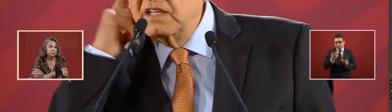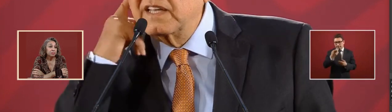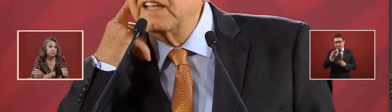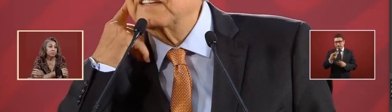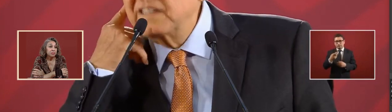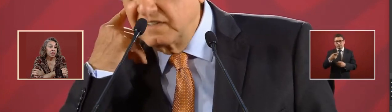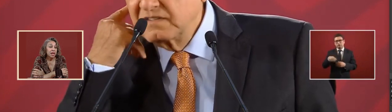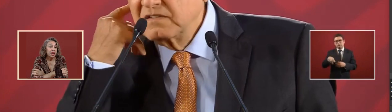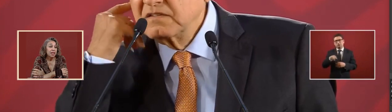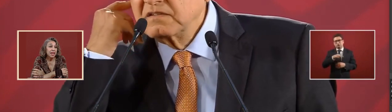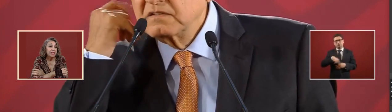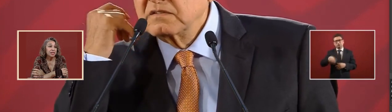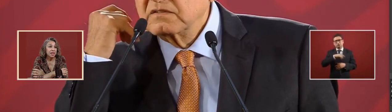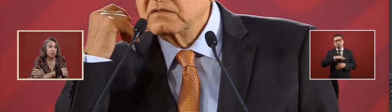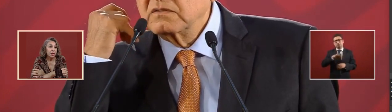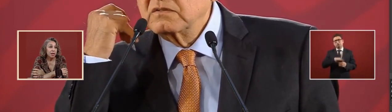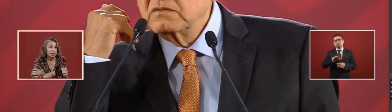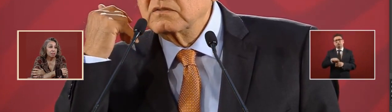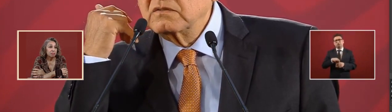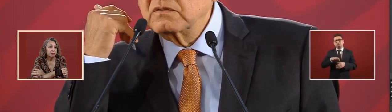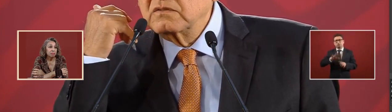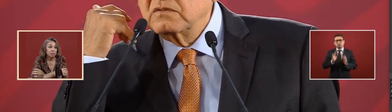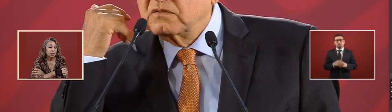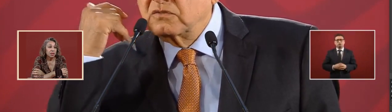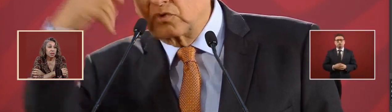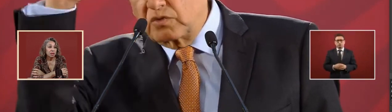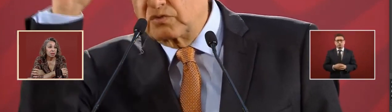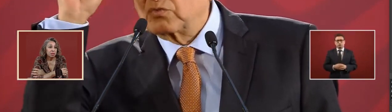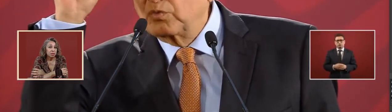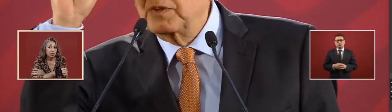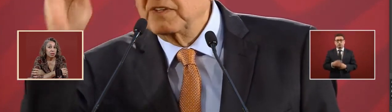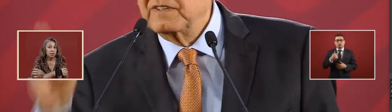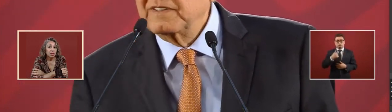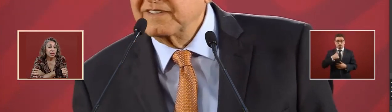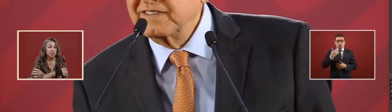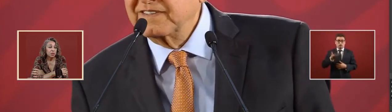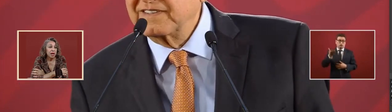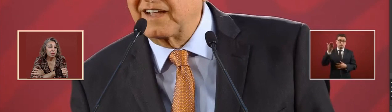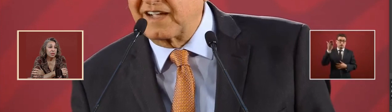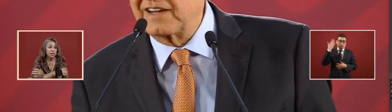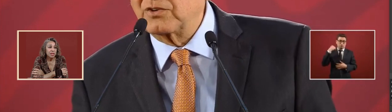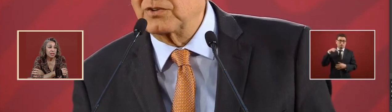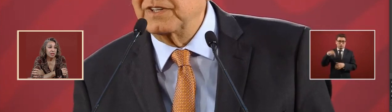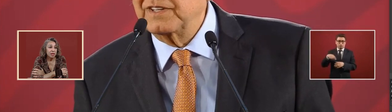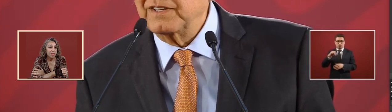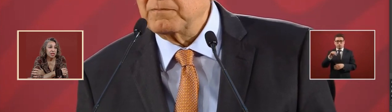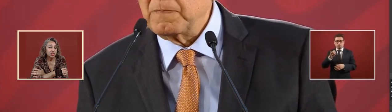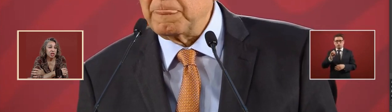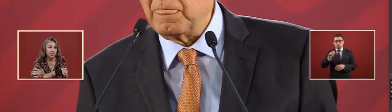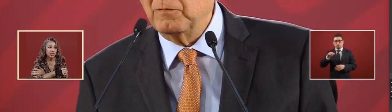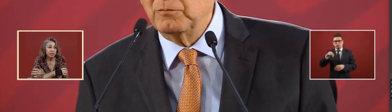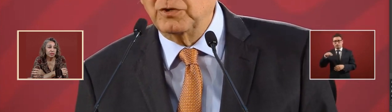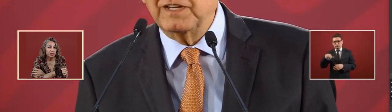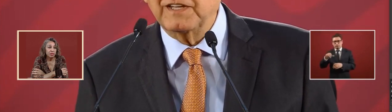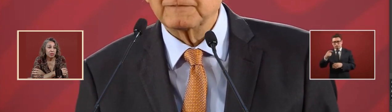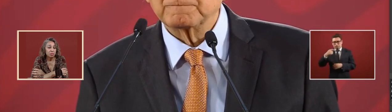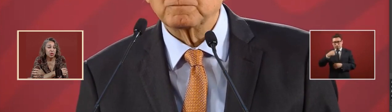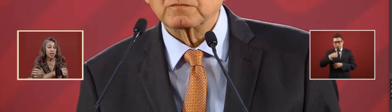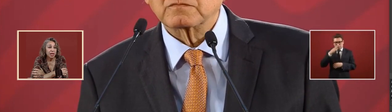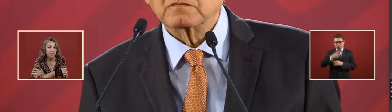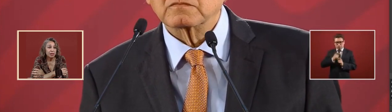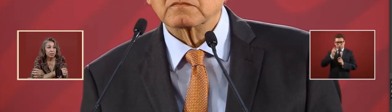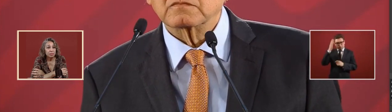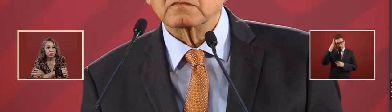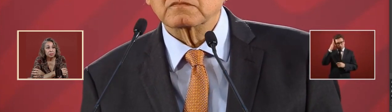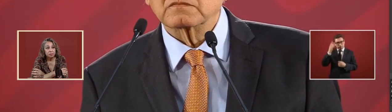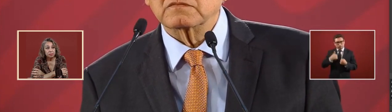y elegir así. And elect in that way. Yo cuando estuve yes, when I was in charge of